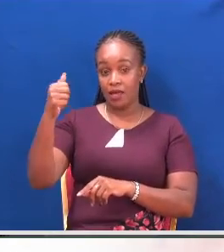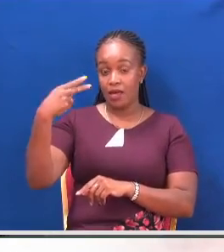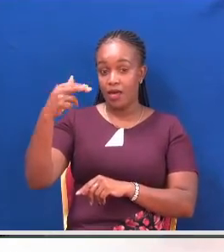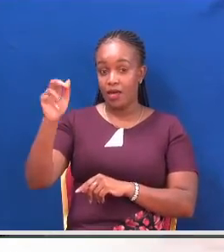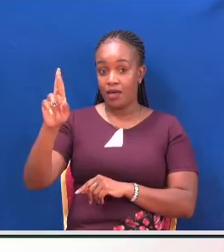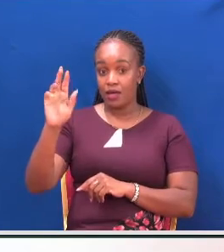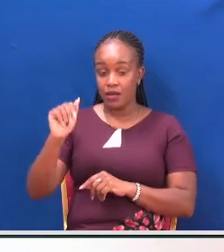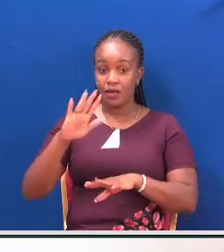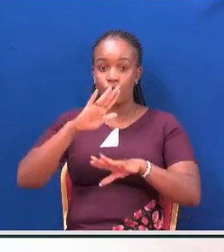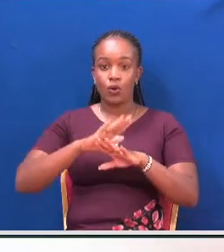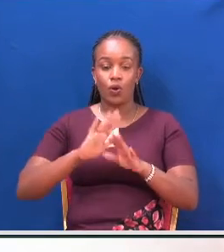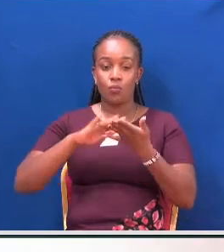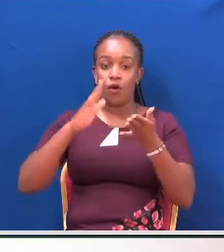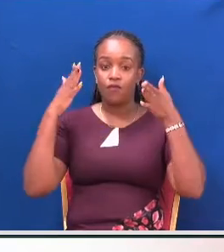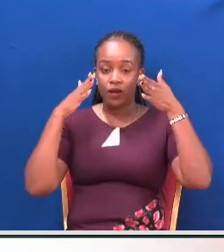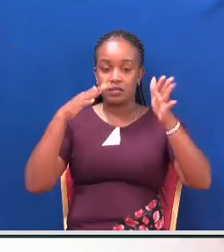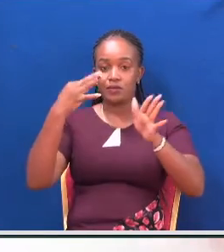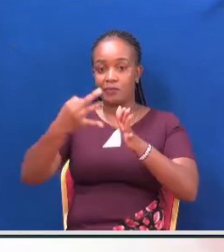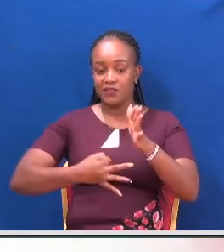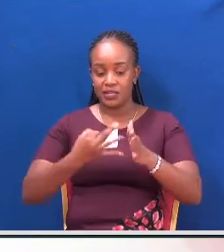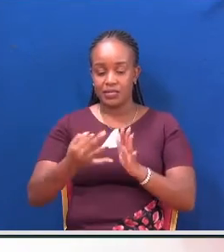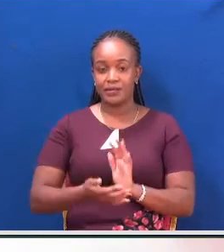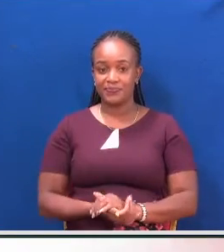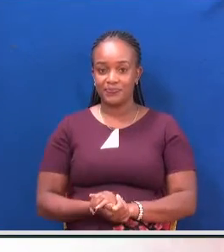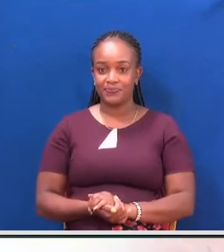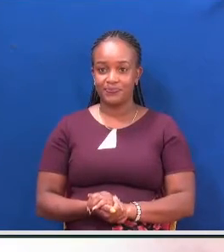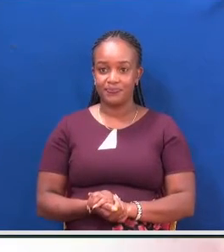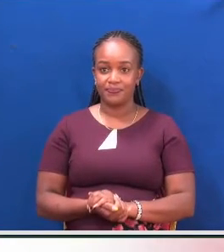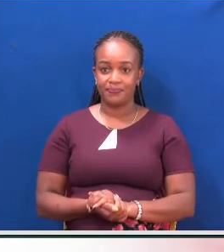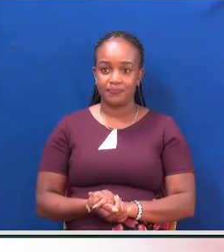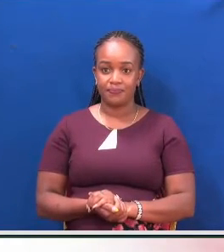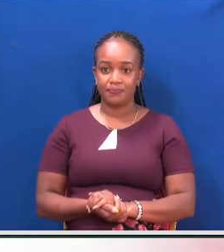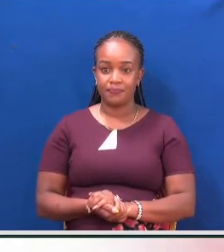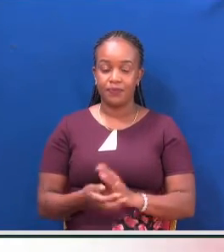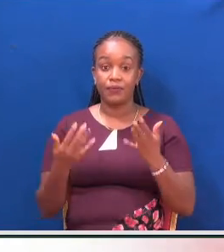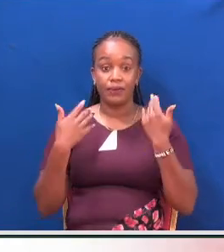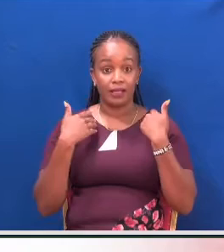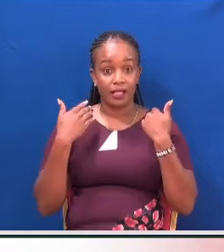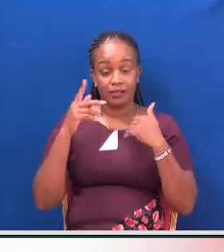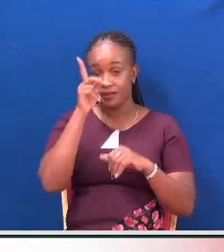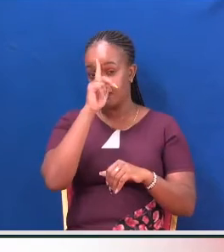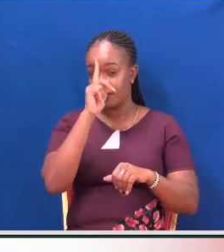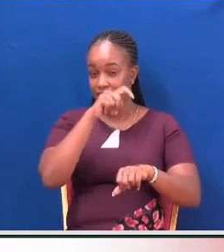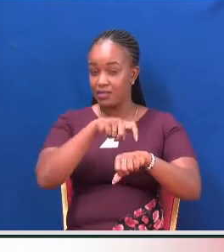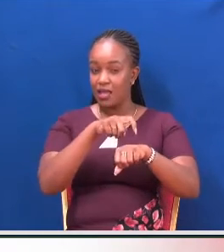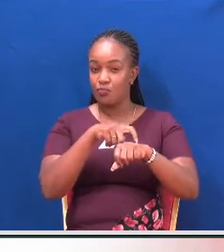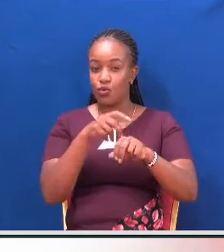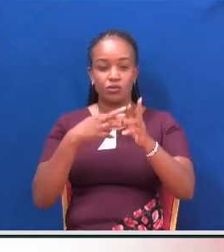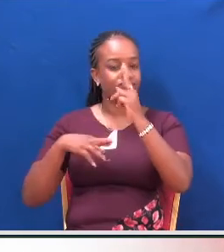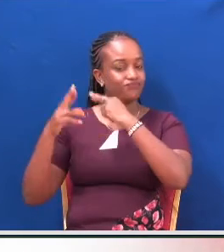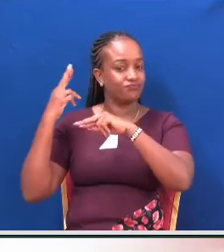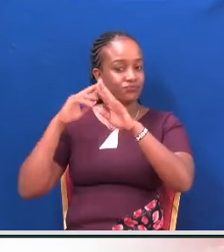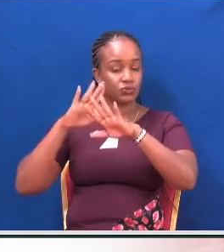on electronics manufacturing. We are at a critical moment in time. I'd actually call it an inflection when it